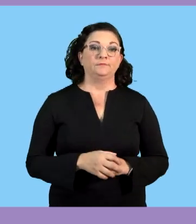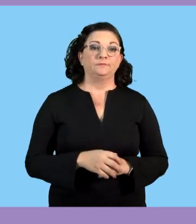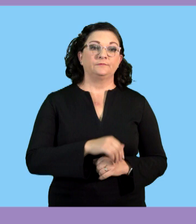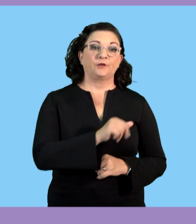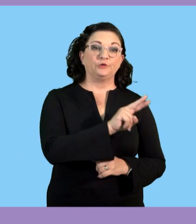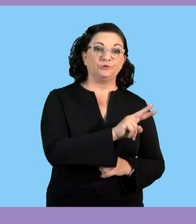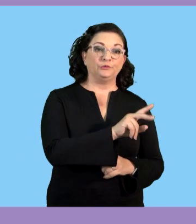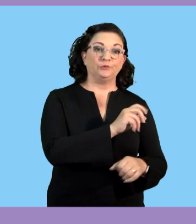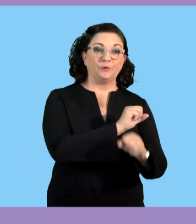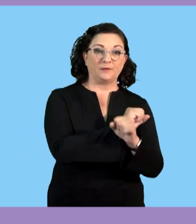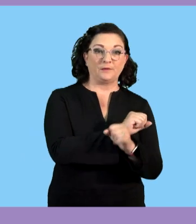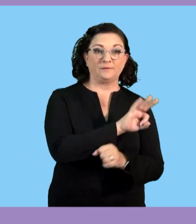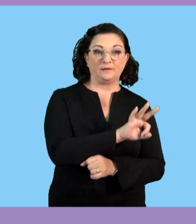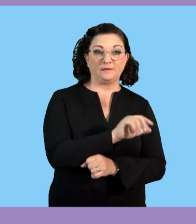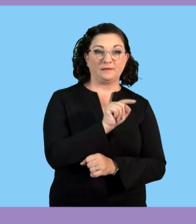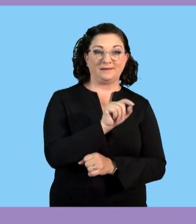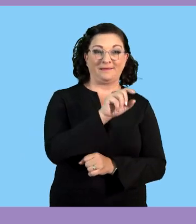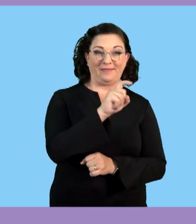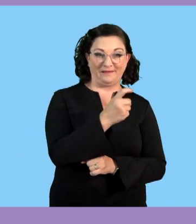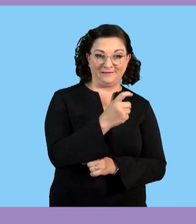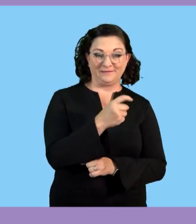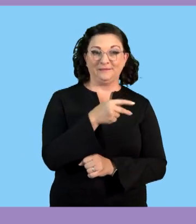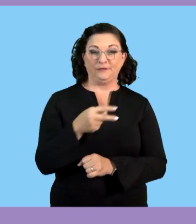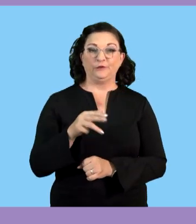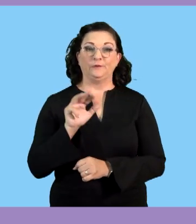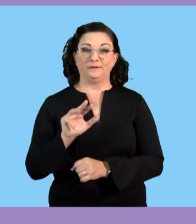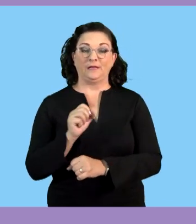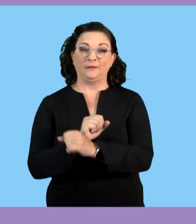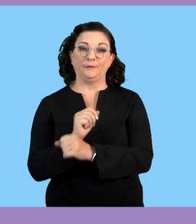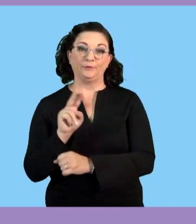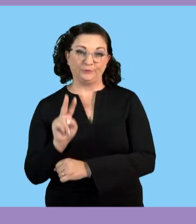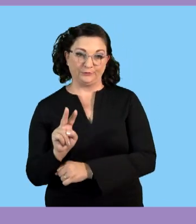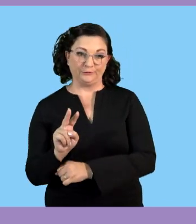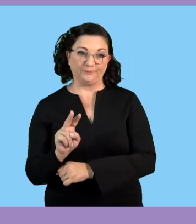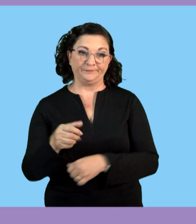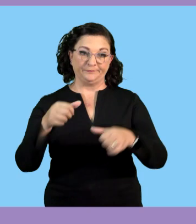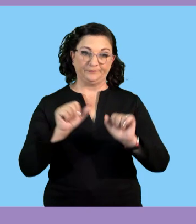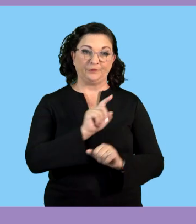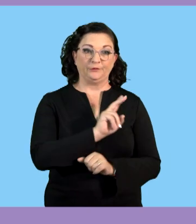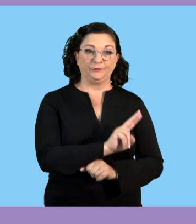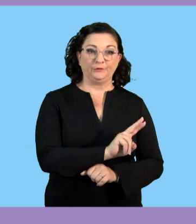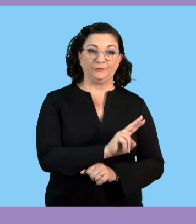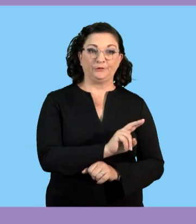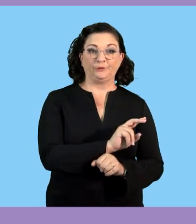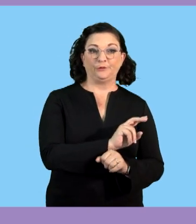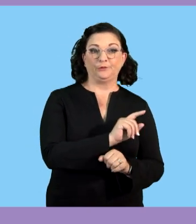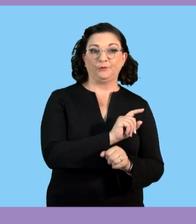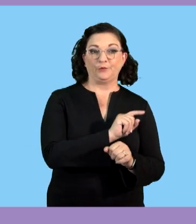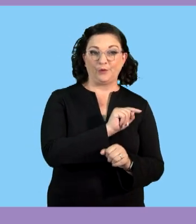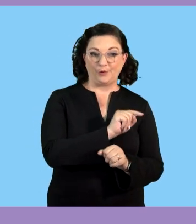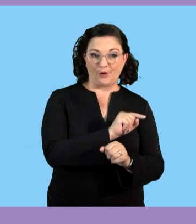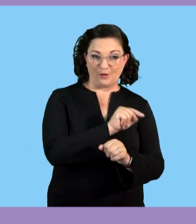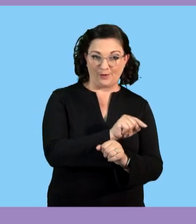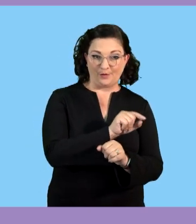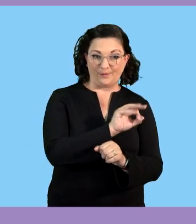sides by 2, what do we have? We have 2 multiplied by the power of 3 exponent x. And